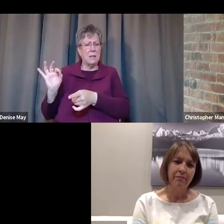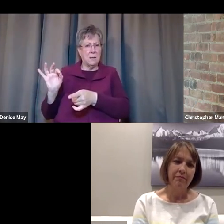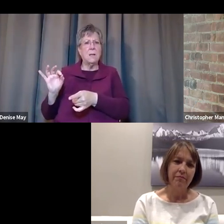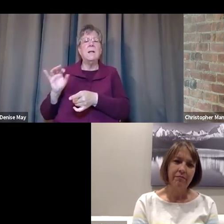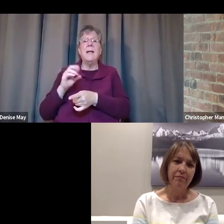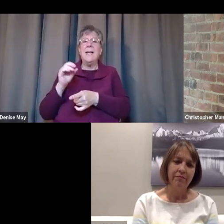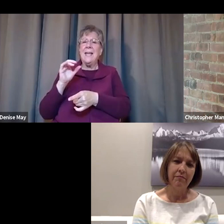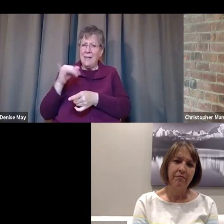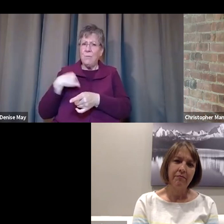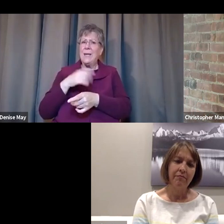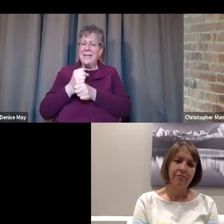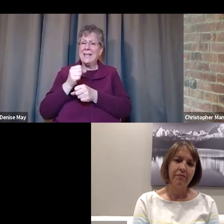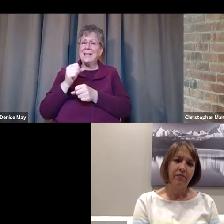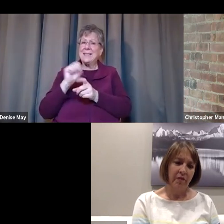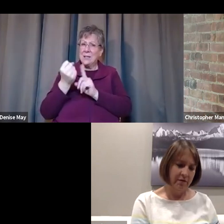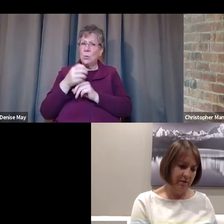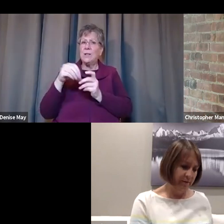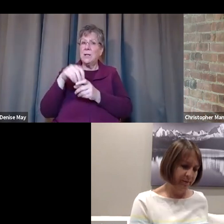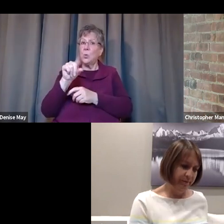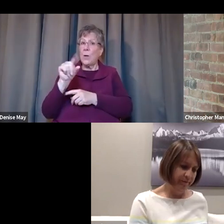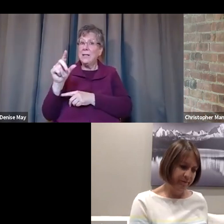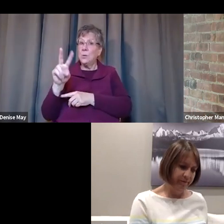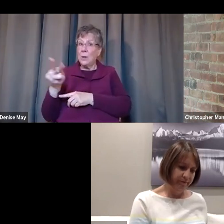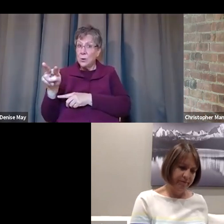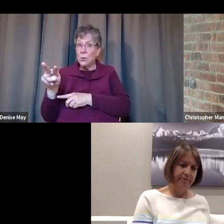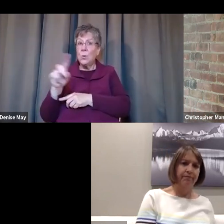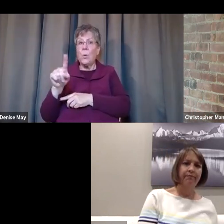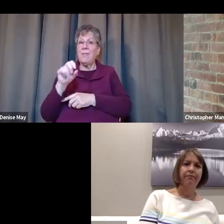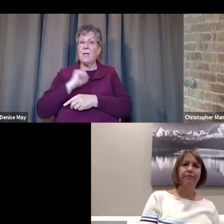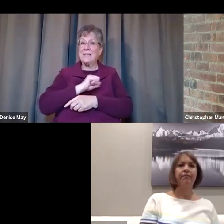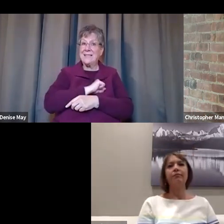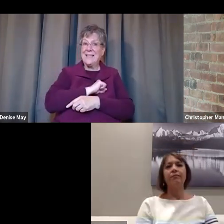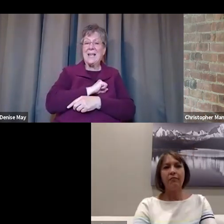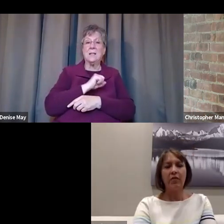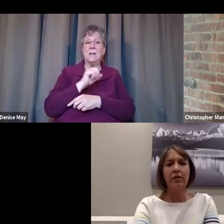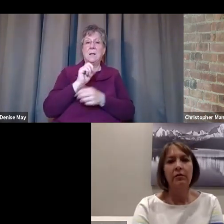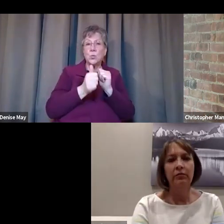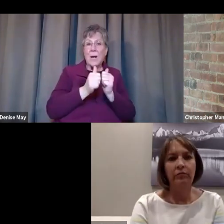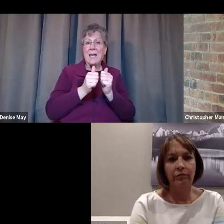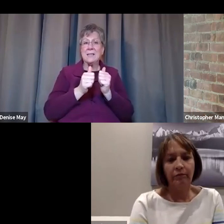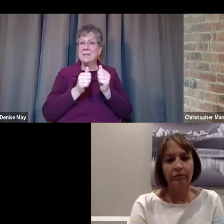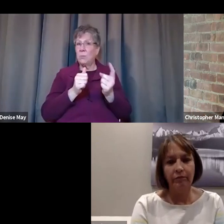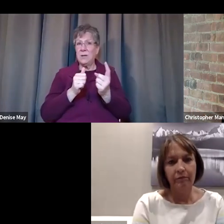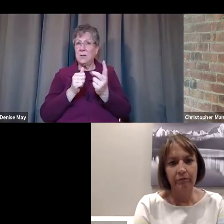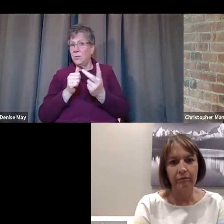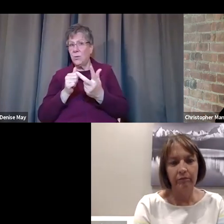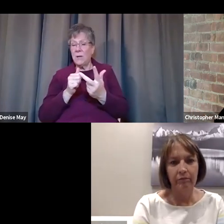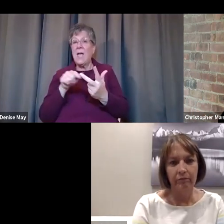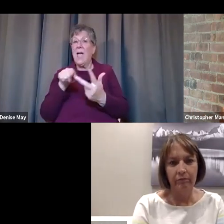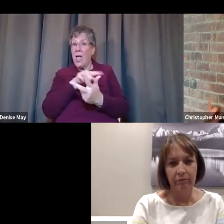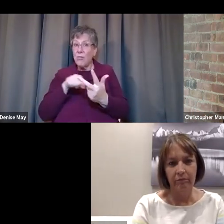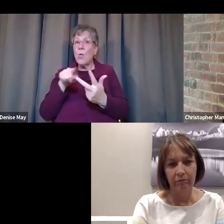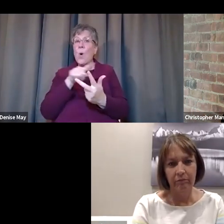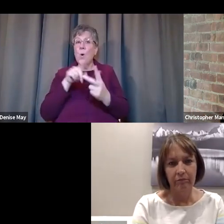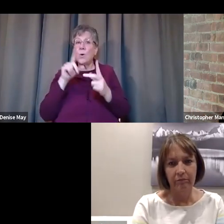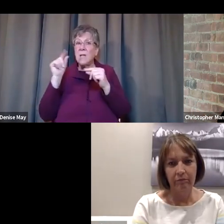get a situation in 2022 where it comes down to a Senate race or two or a handful of House races for control, and those arguments start to